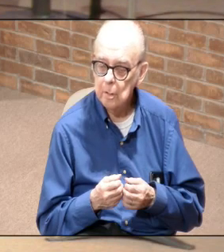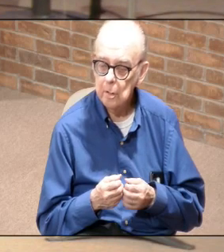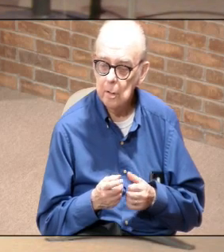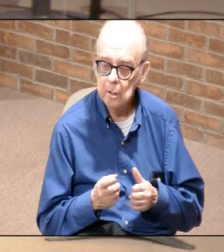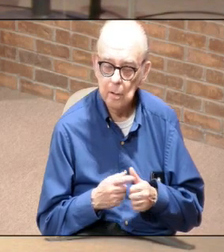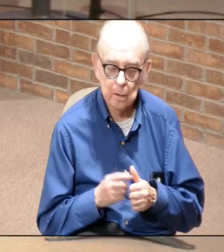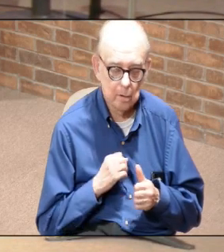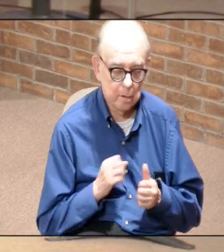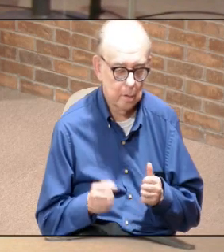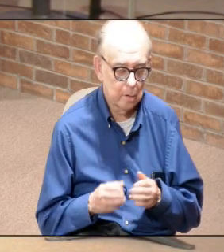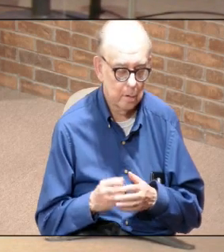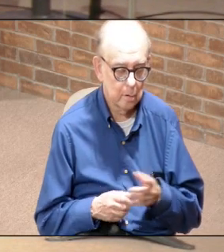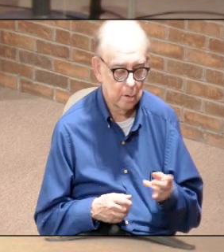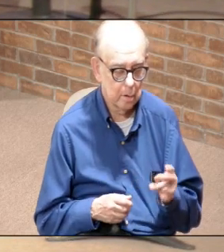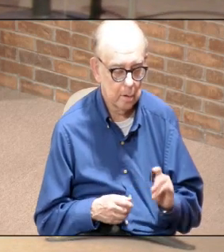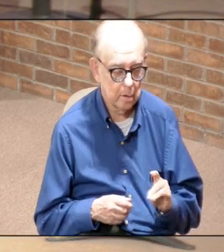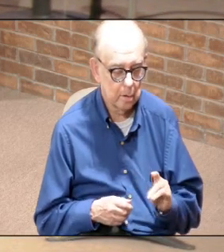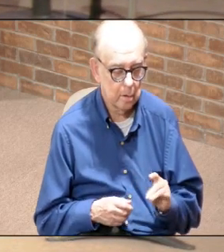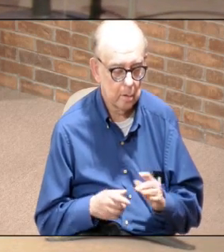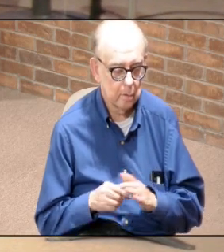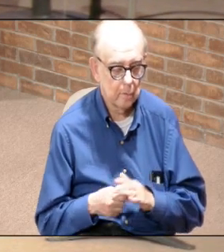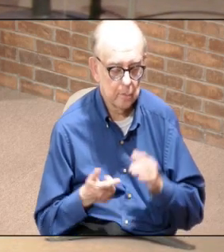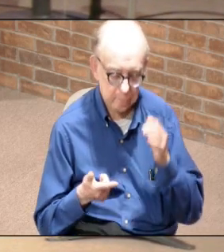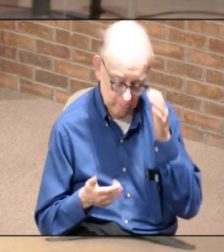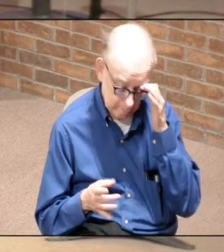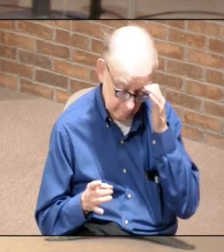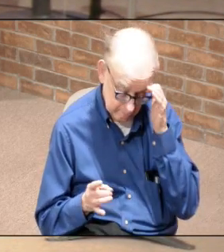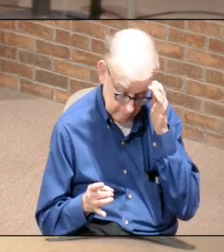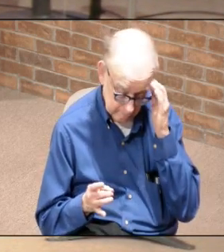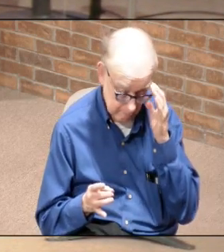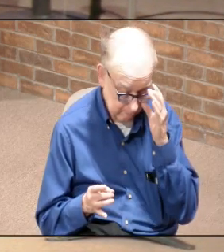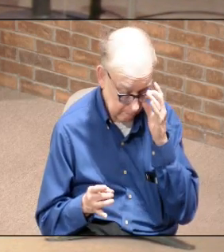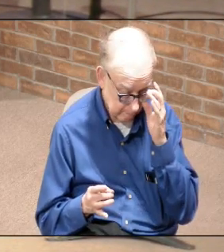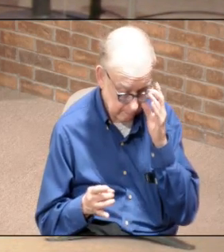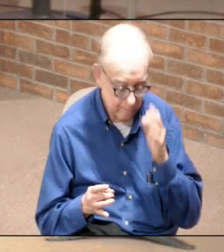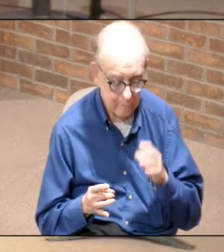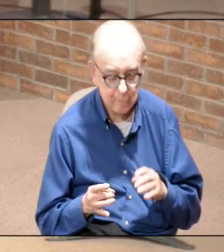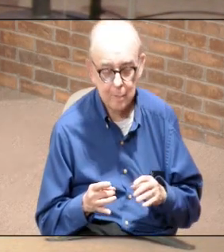1 Samuel chapter 17, verse number 28. And this only takes 5